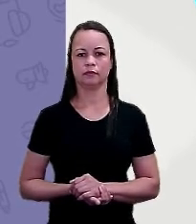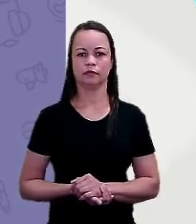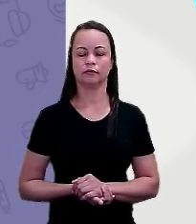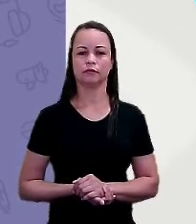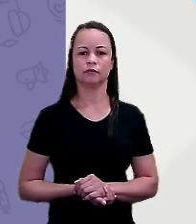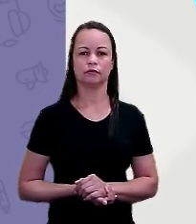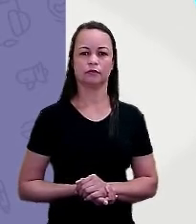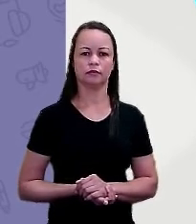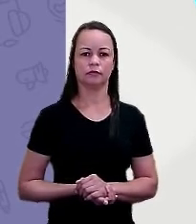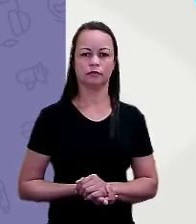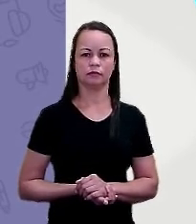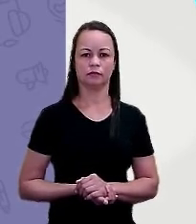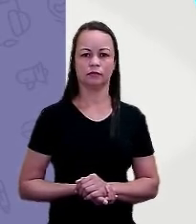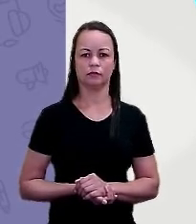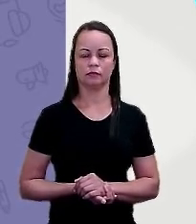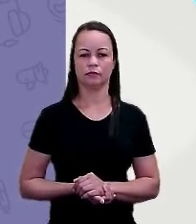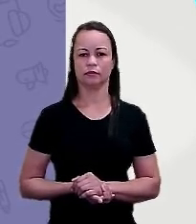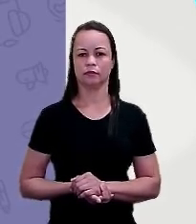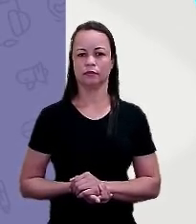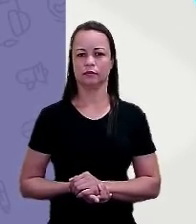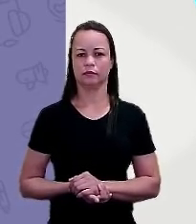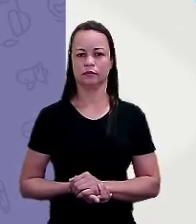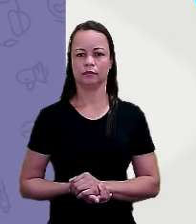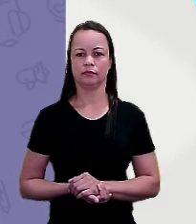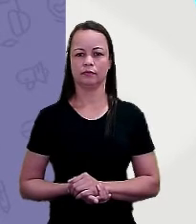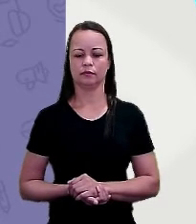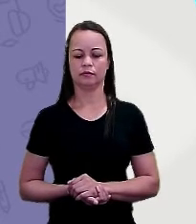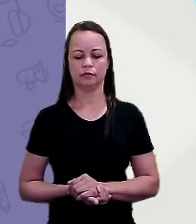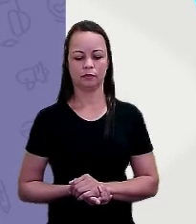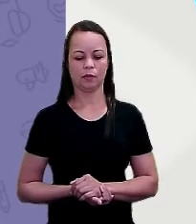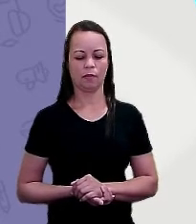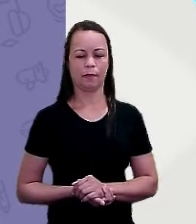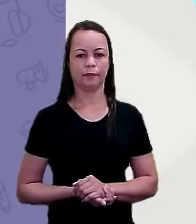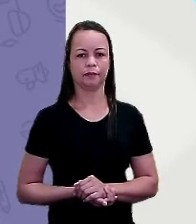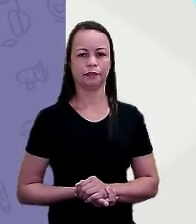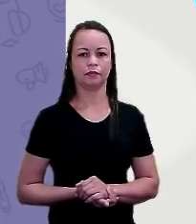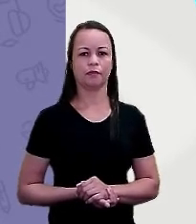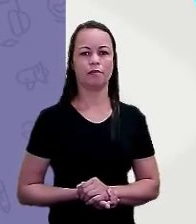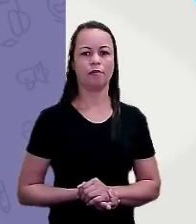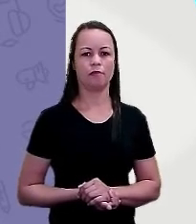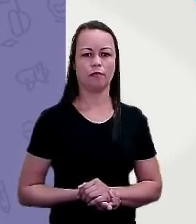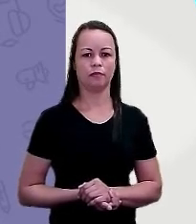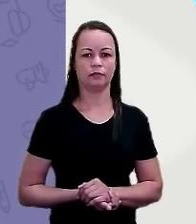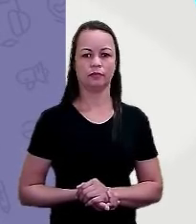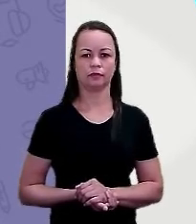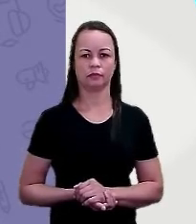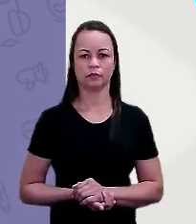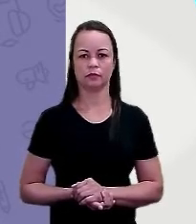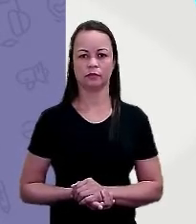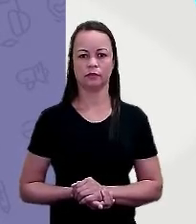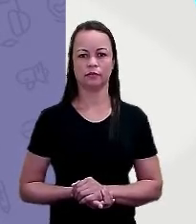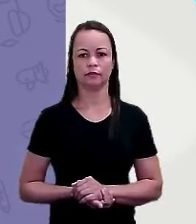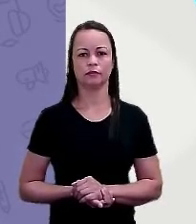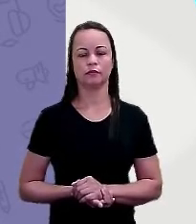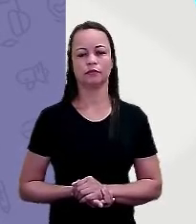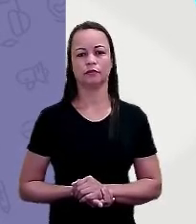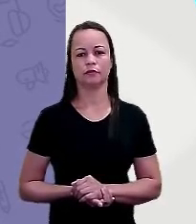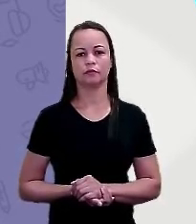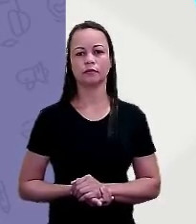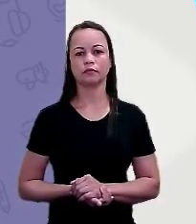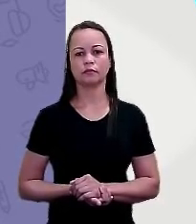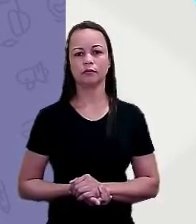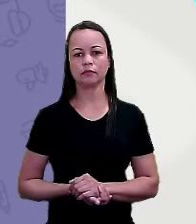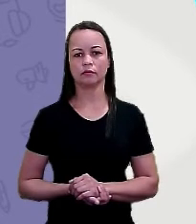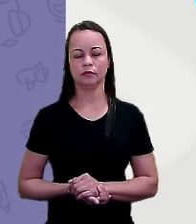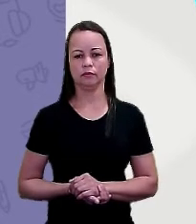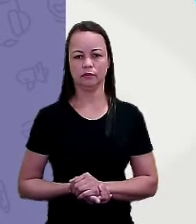people. People were very nice. They were always helping me out with new apps for the phone